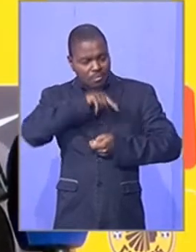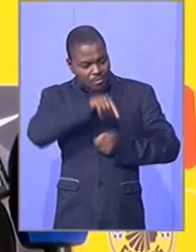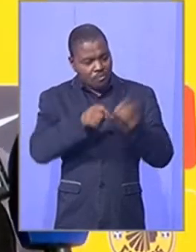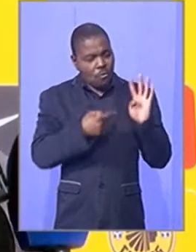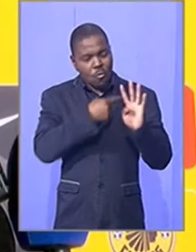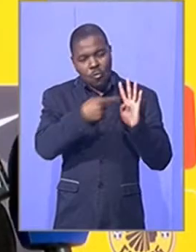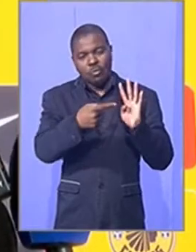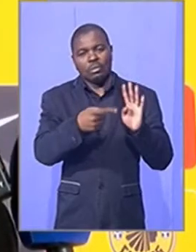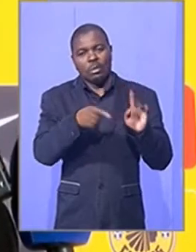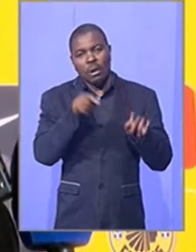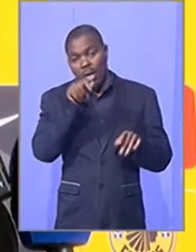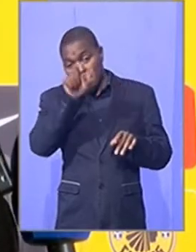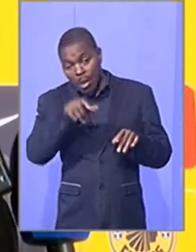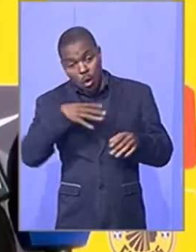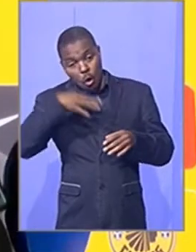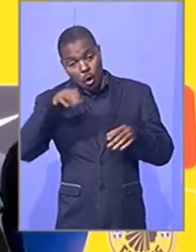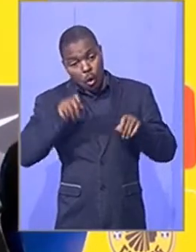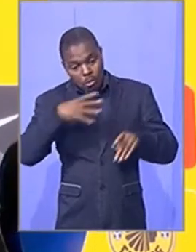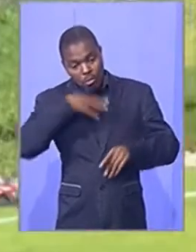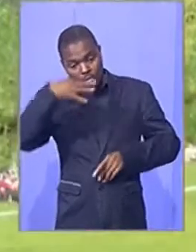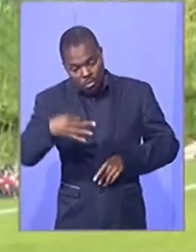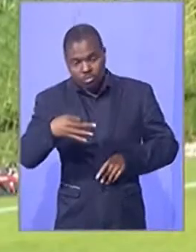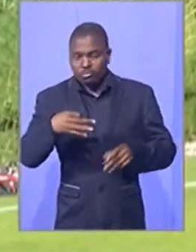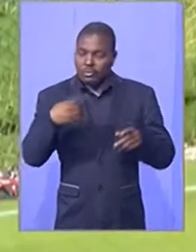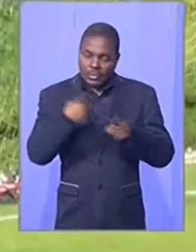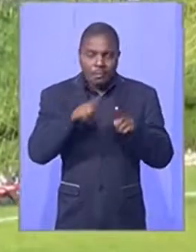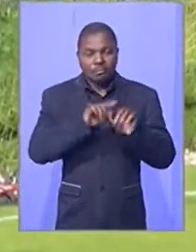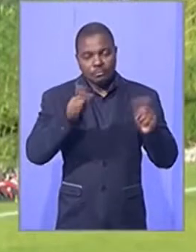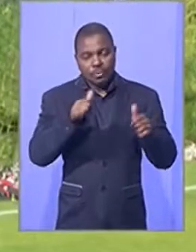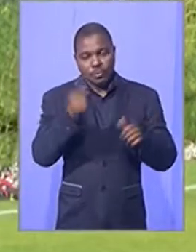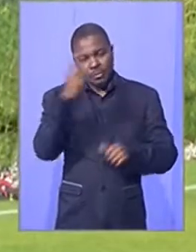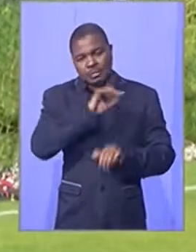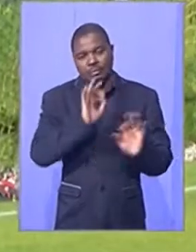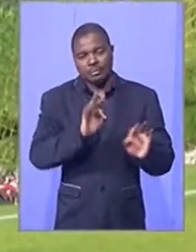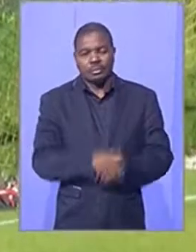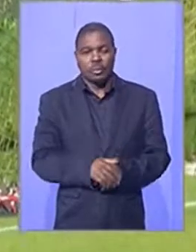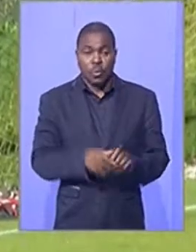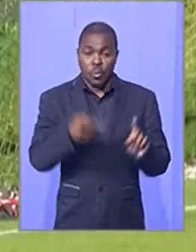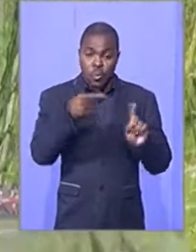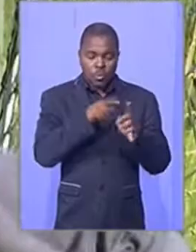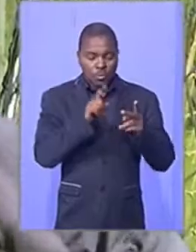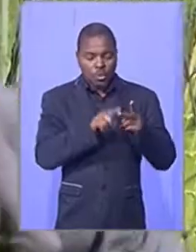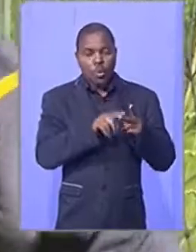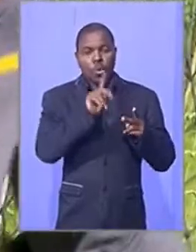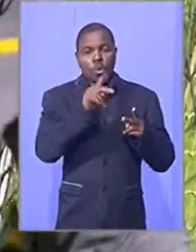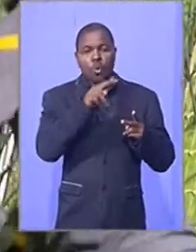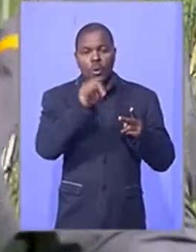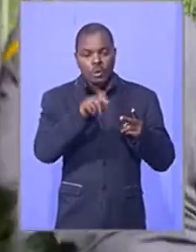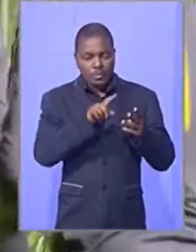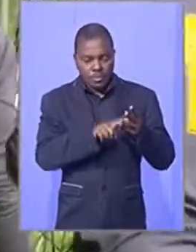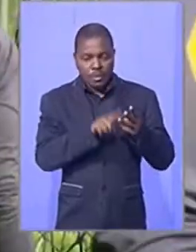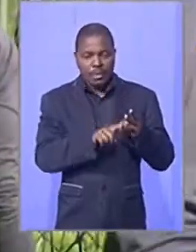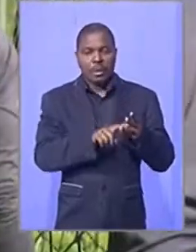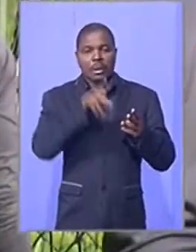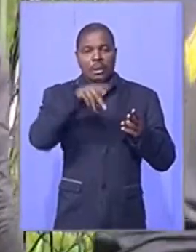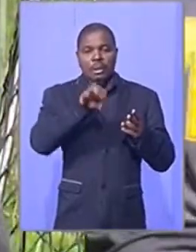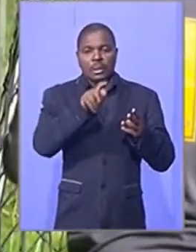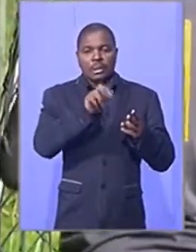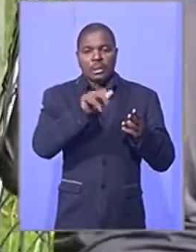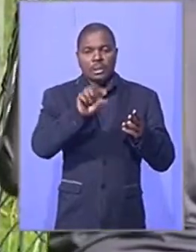whoever gets a chance to play, I believe they do their job on the day. Vuma o bakišana maemo le Itumeleng Khune, Brandon